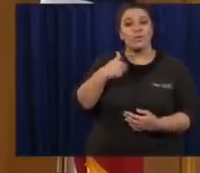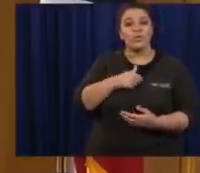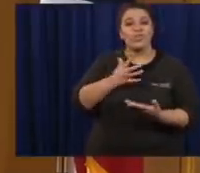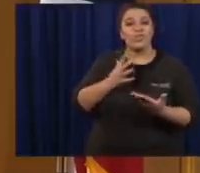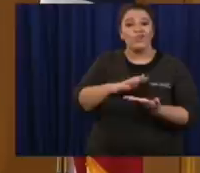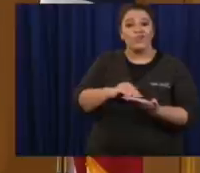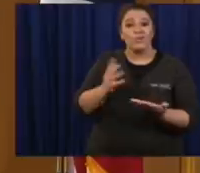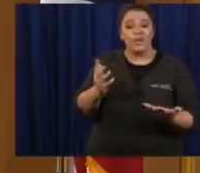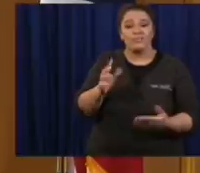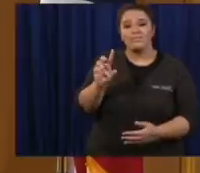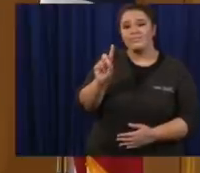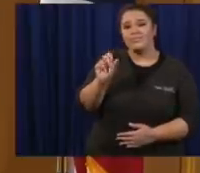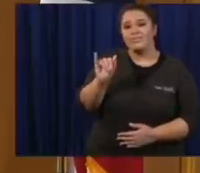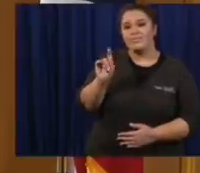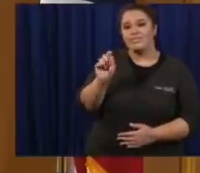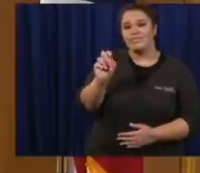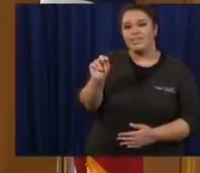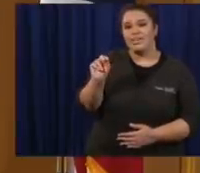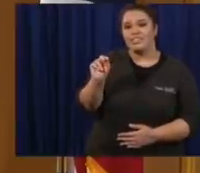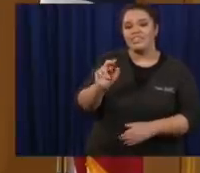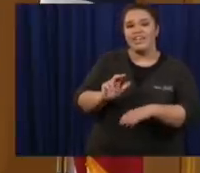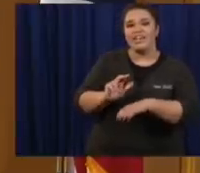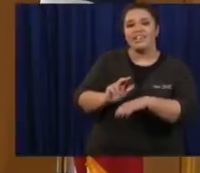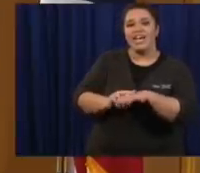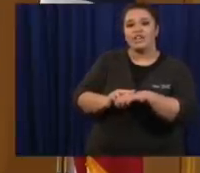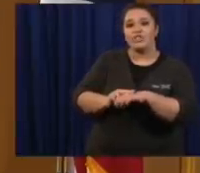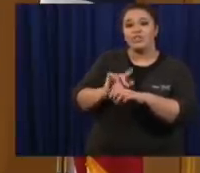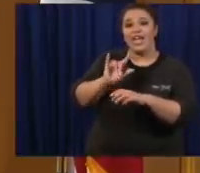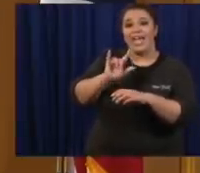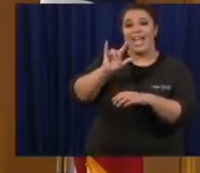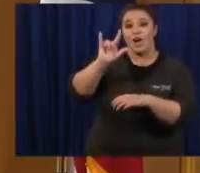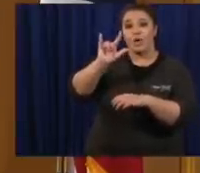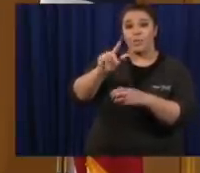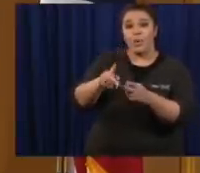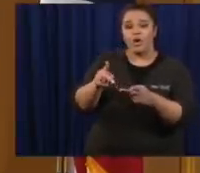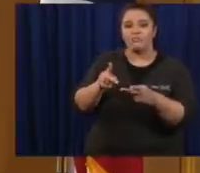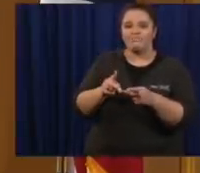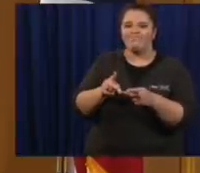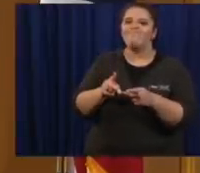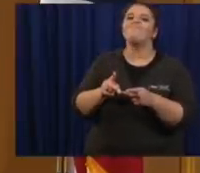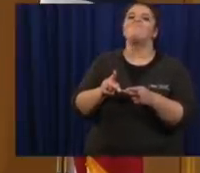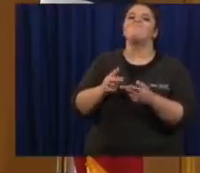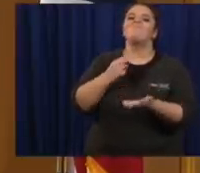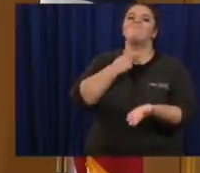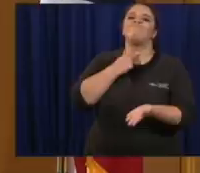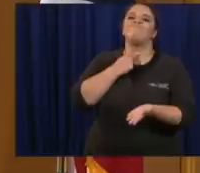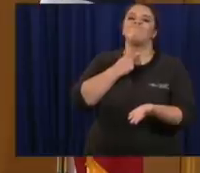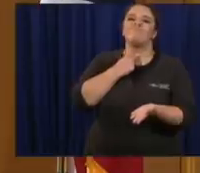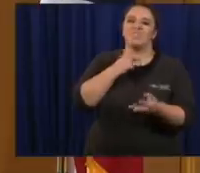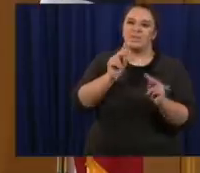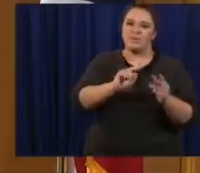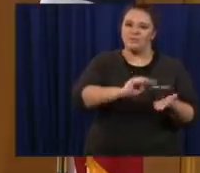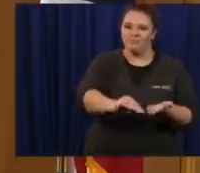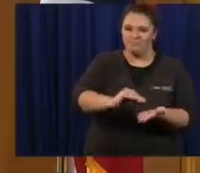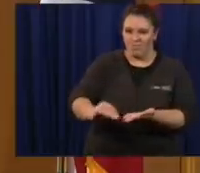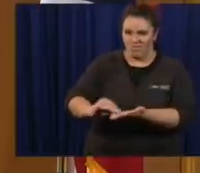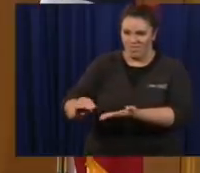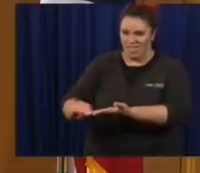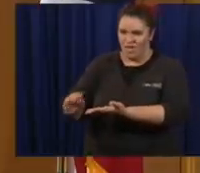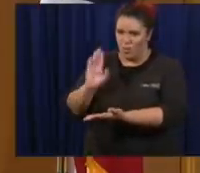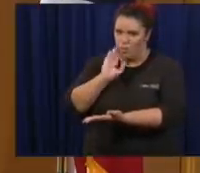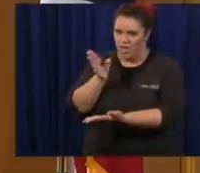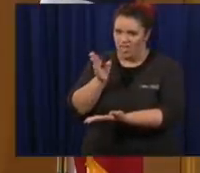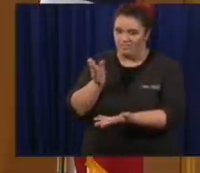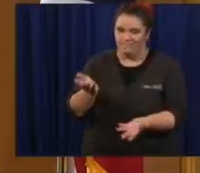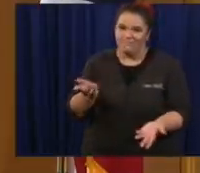Airport will be laying off a couple of dozen people. That's even with the federal help. Those furloughs are going to be happening. Is there anything that